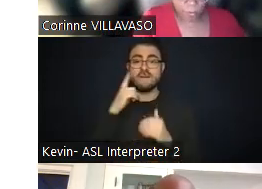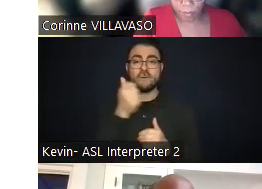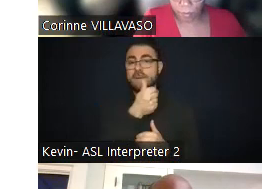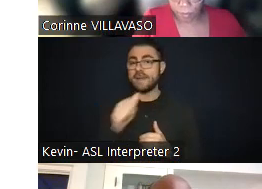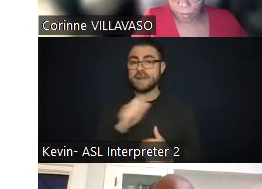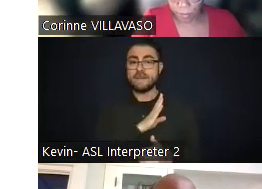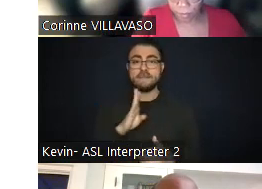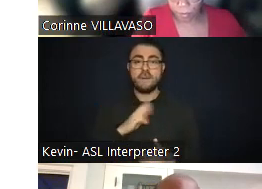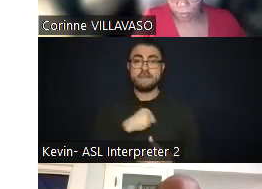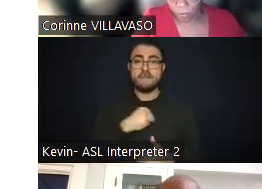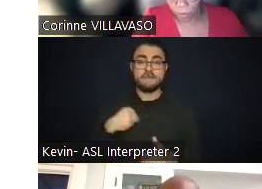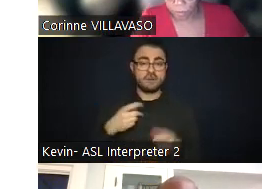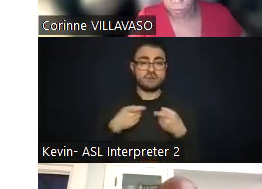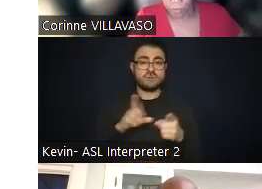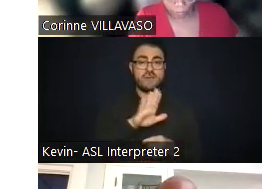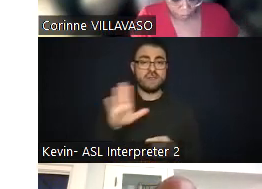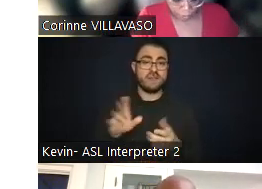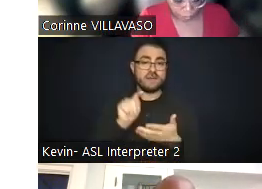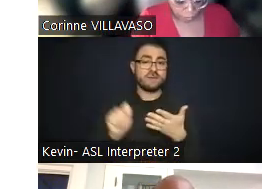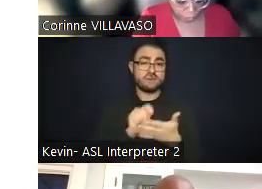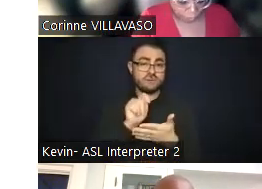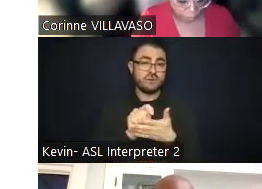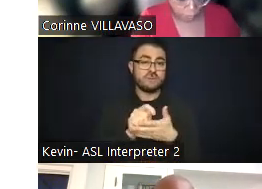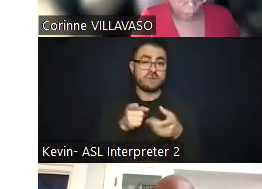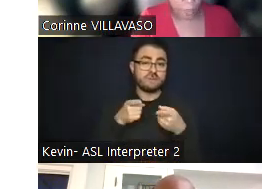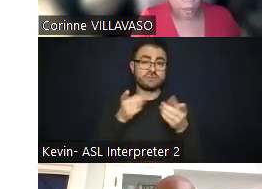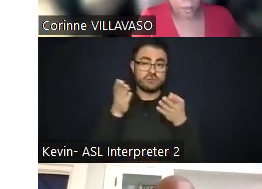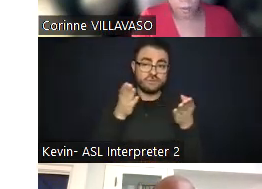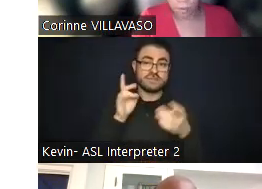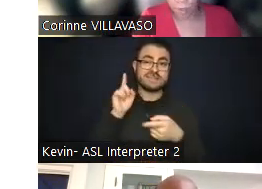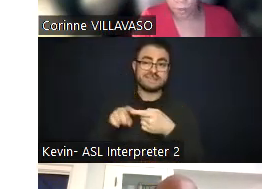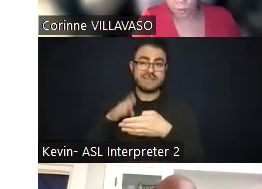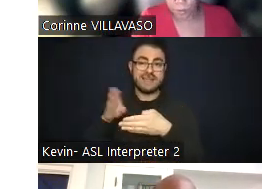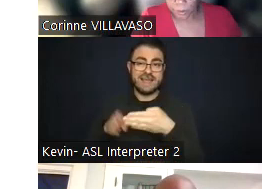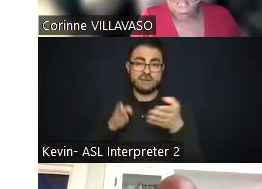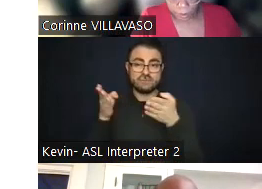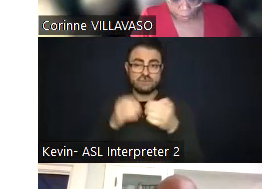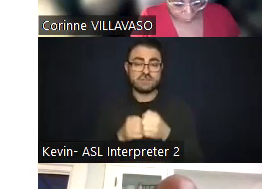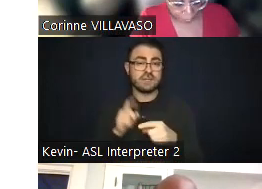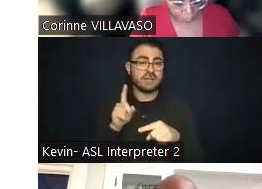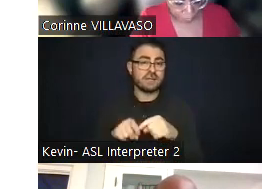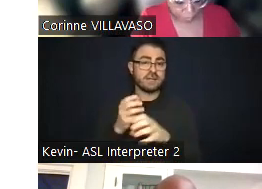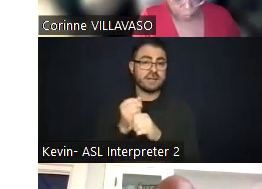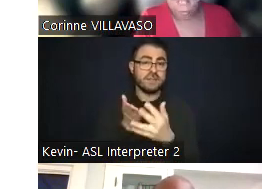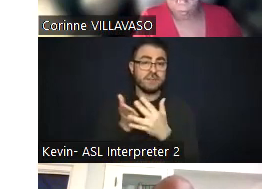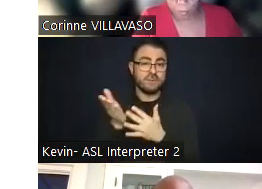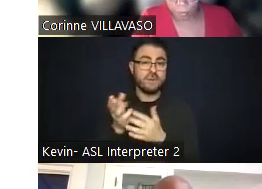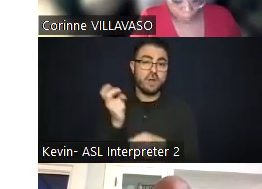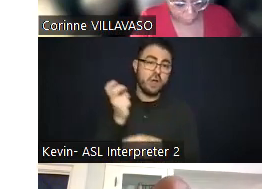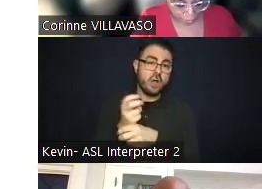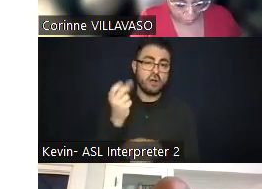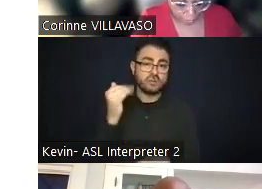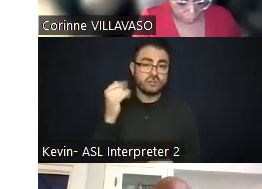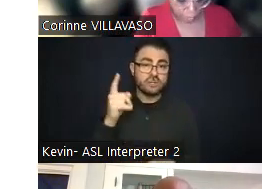term of service plus 6 months after the end of service, who was unable to obtain it due to hardship, financial or